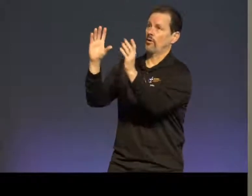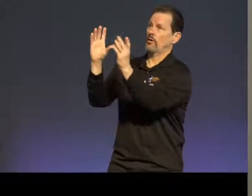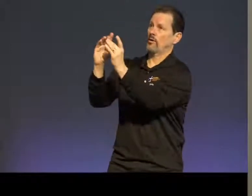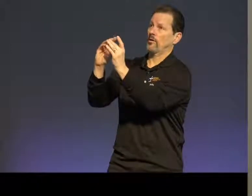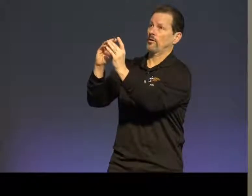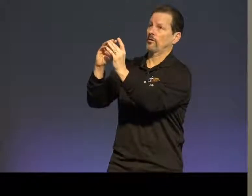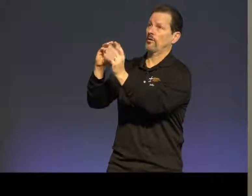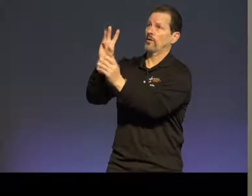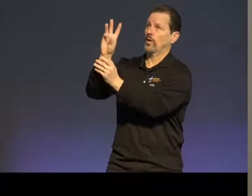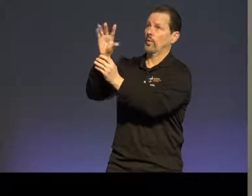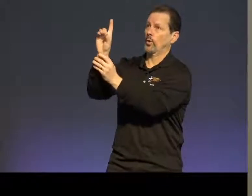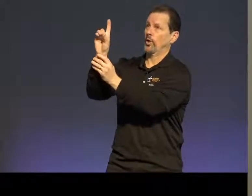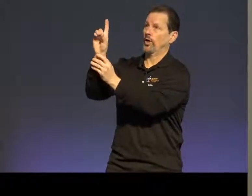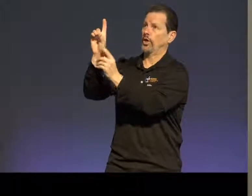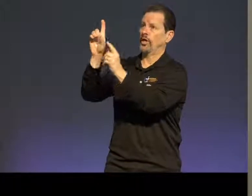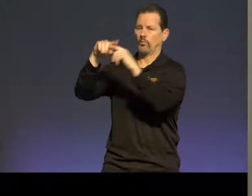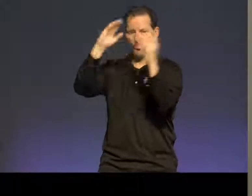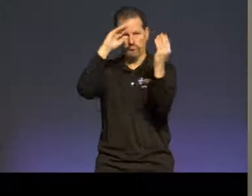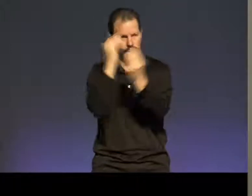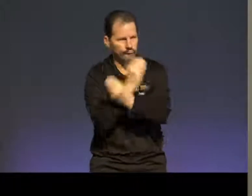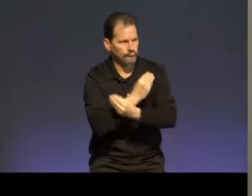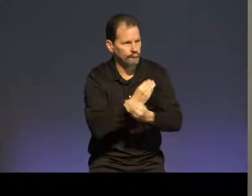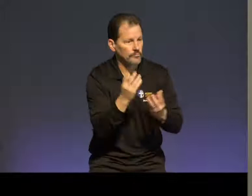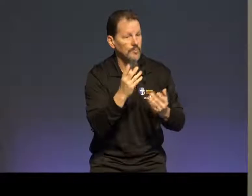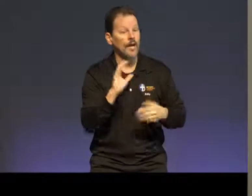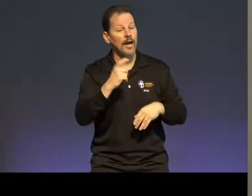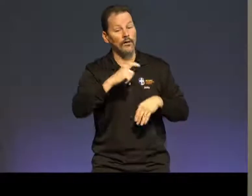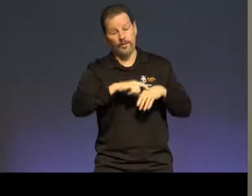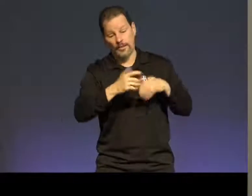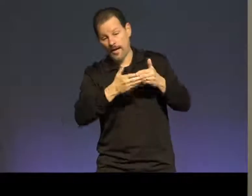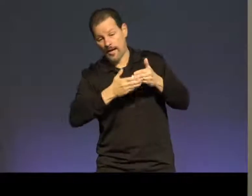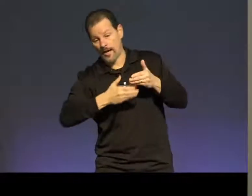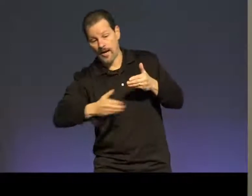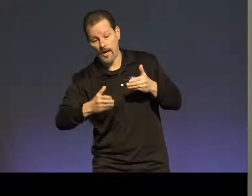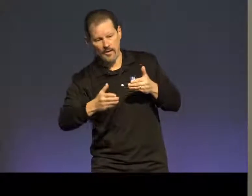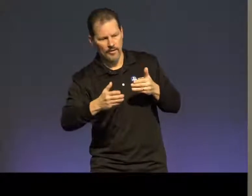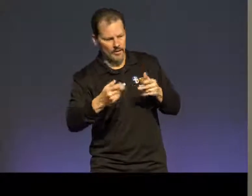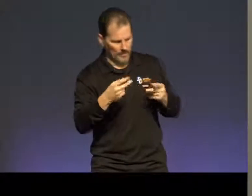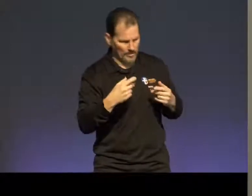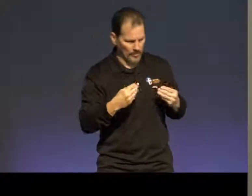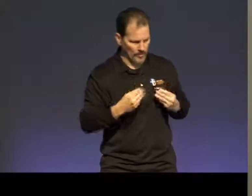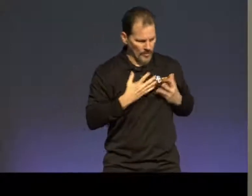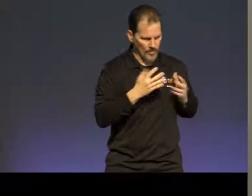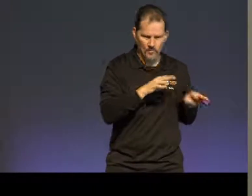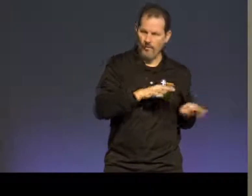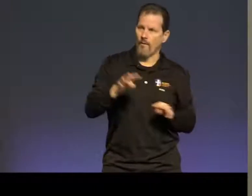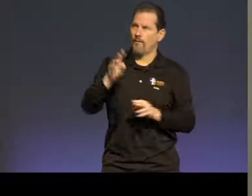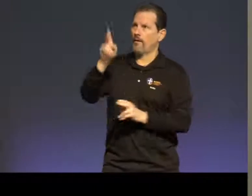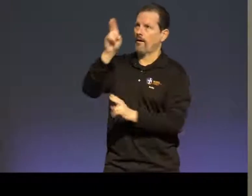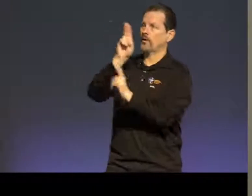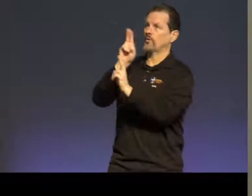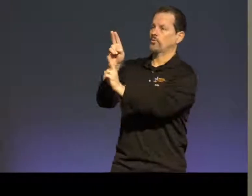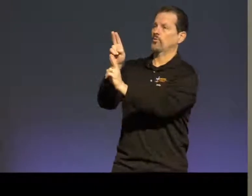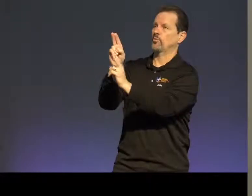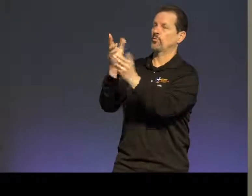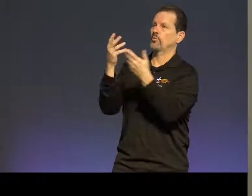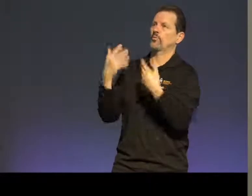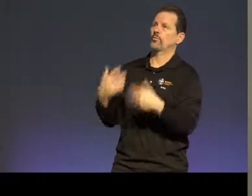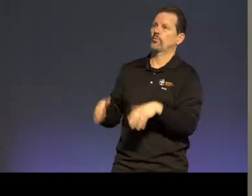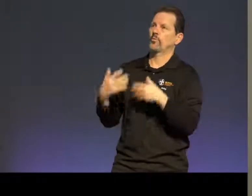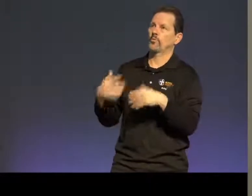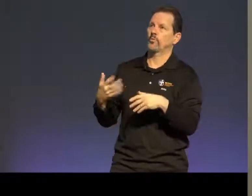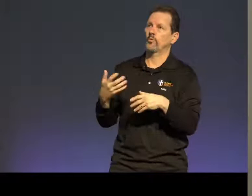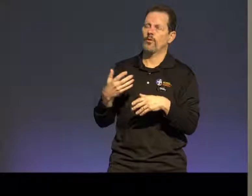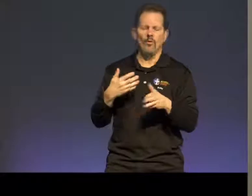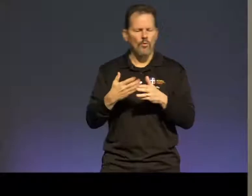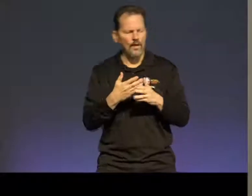that you might be glorified in this time that we have, that your people might be edified, encouraged, challenged, so that we might continue